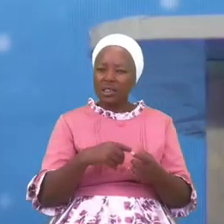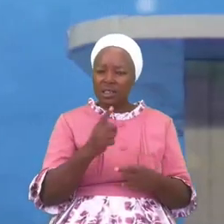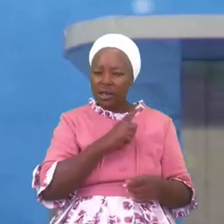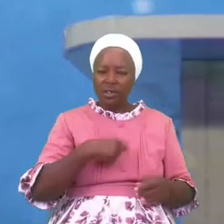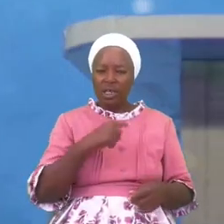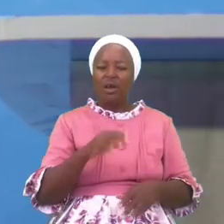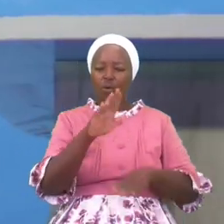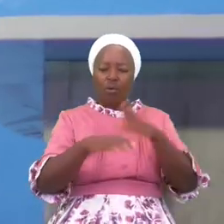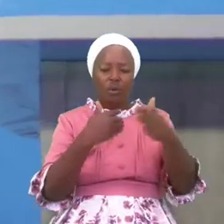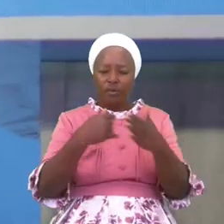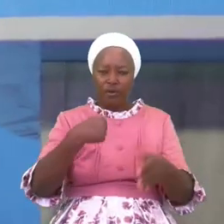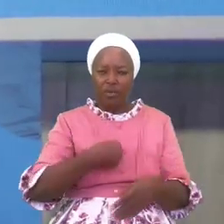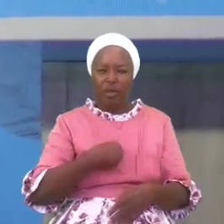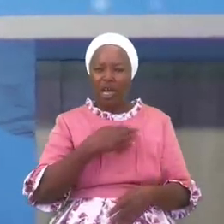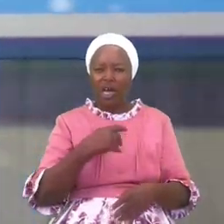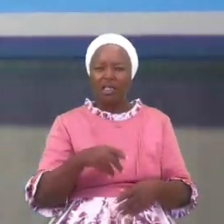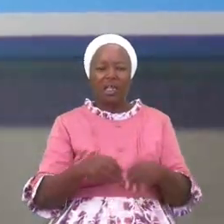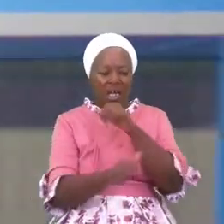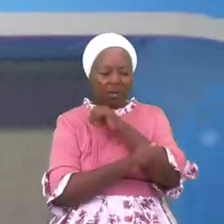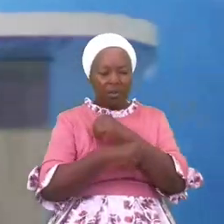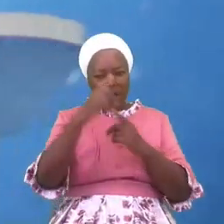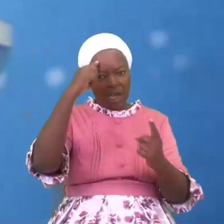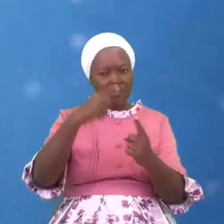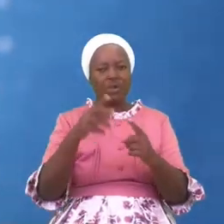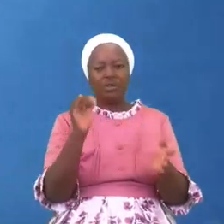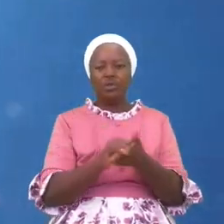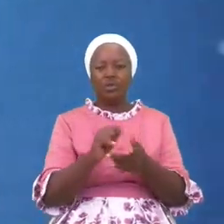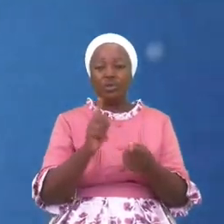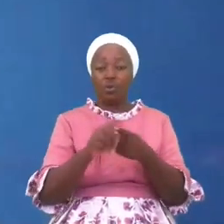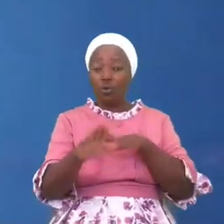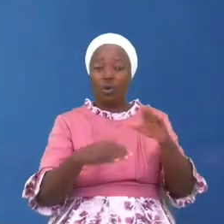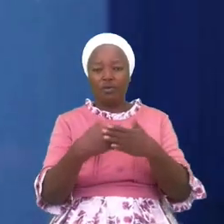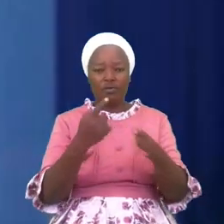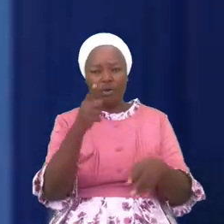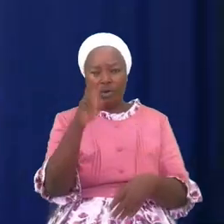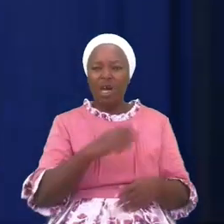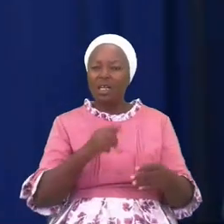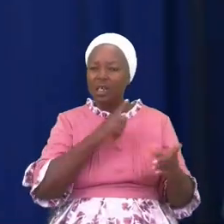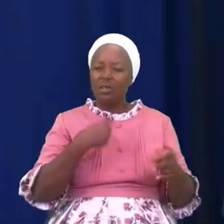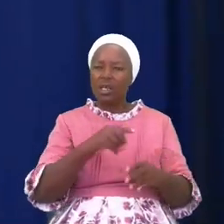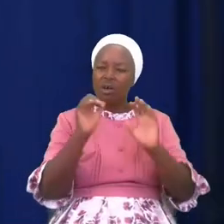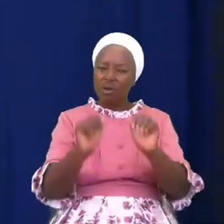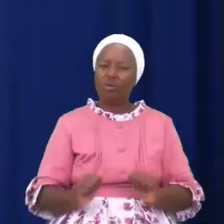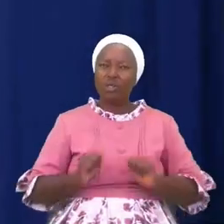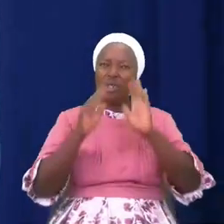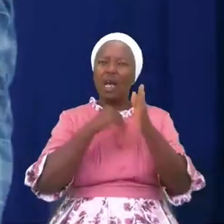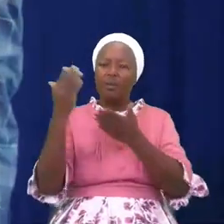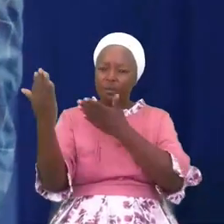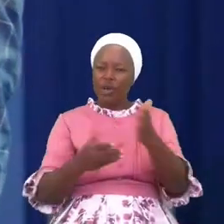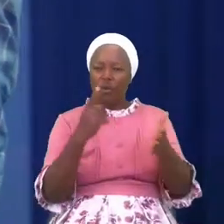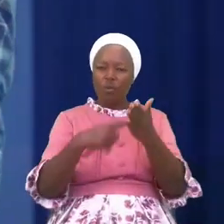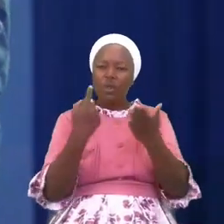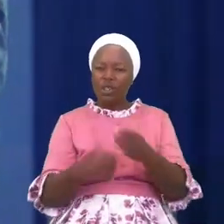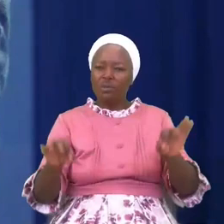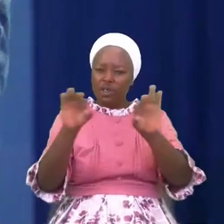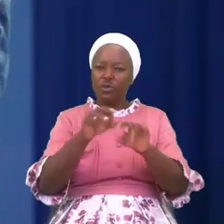the Lord said, consecrate and bring what is precious to you and give that to me. He knew if he